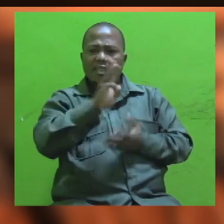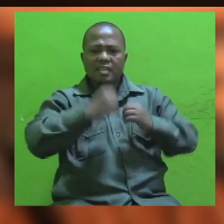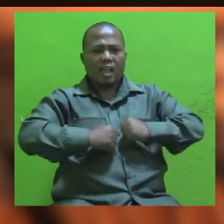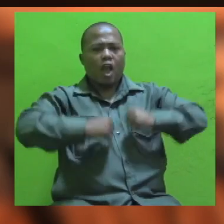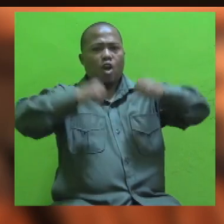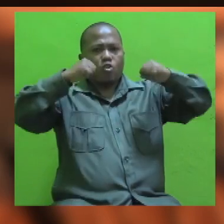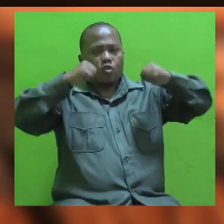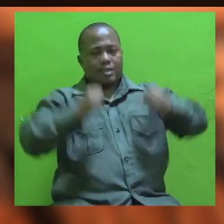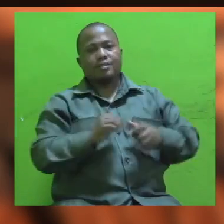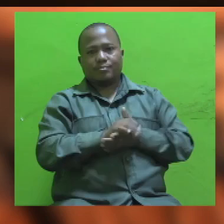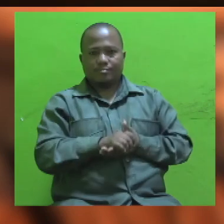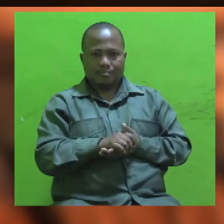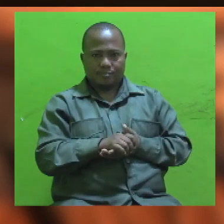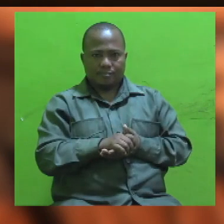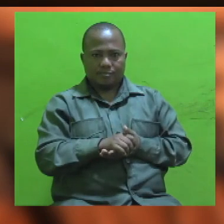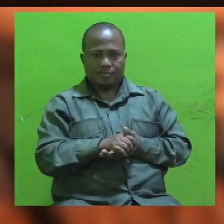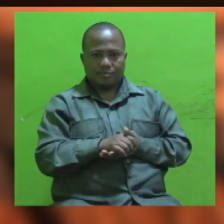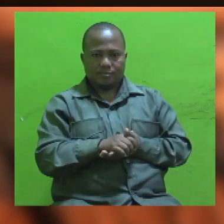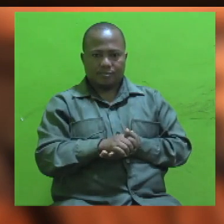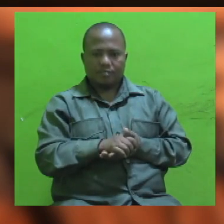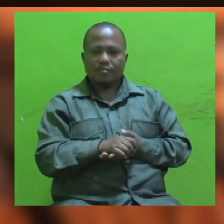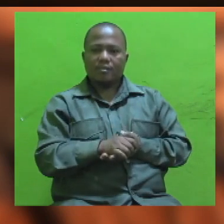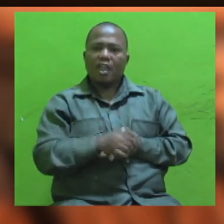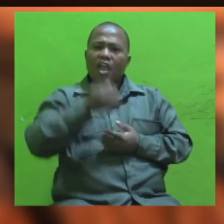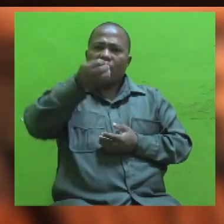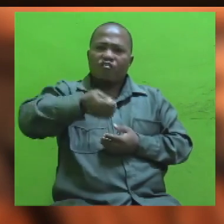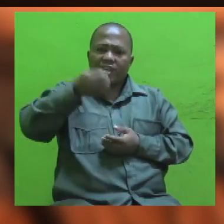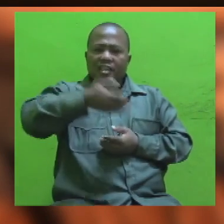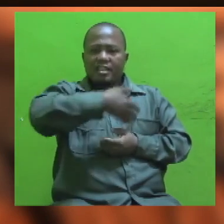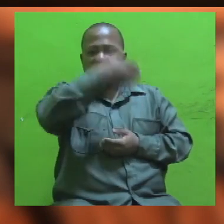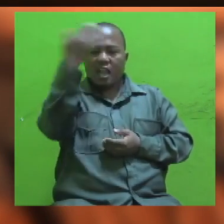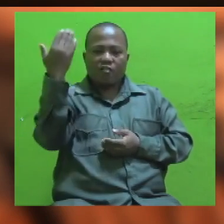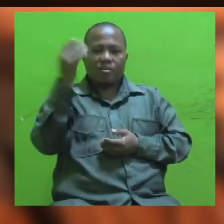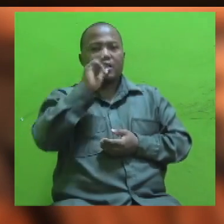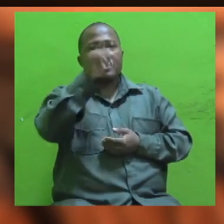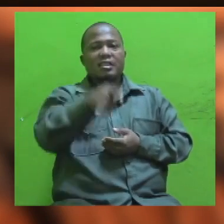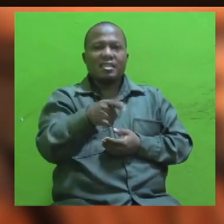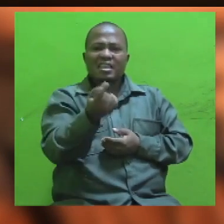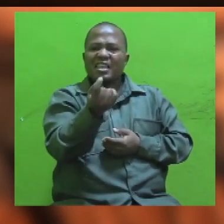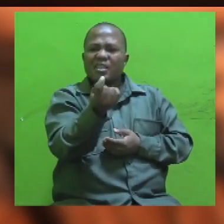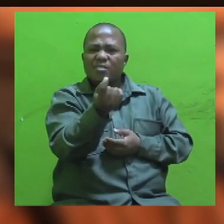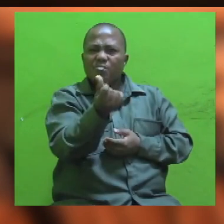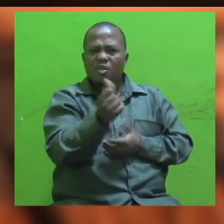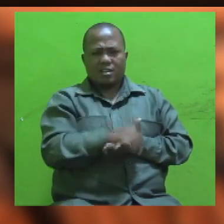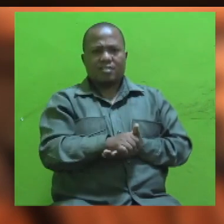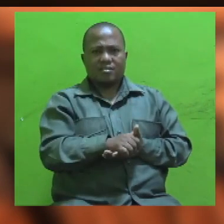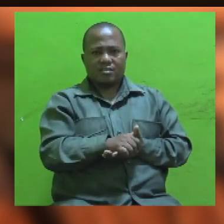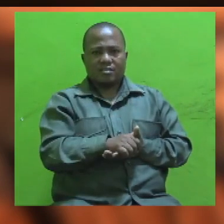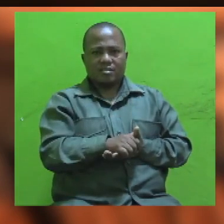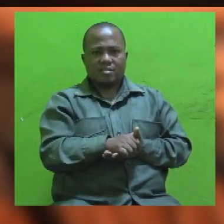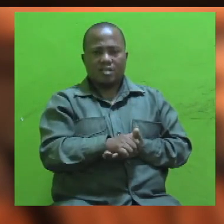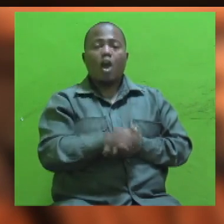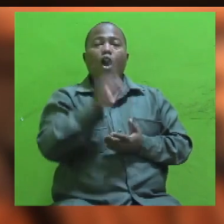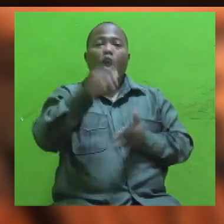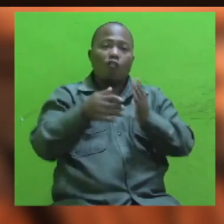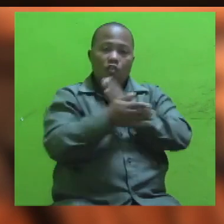student, the village government here in the district, village government, this is the smallest unit of